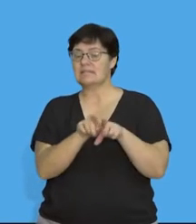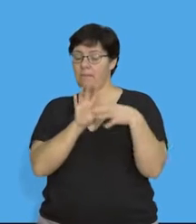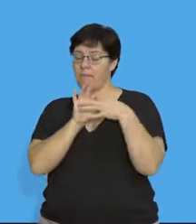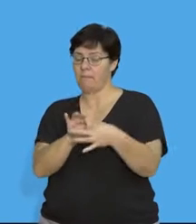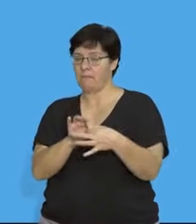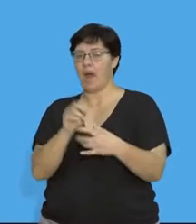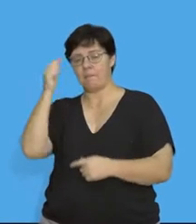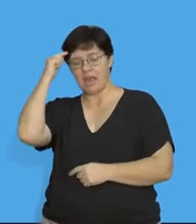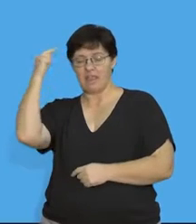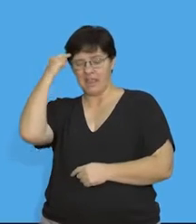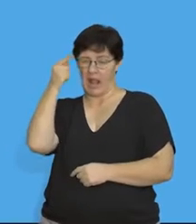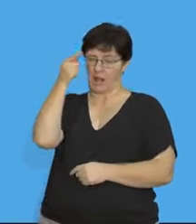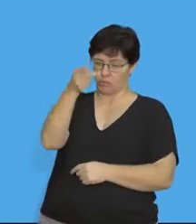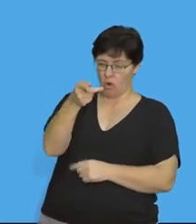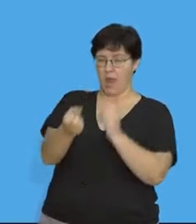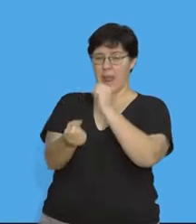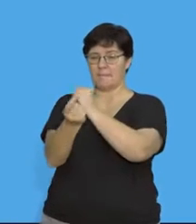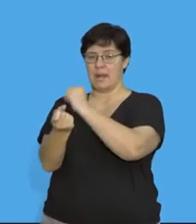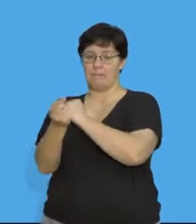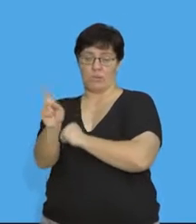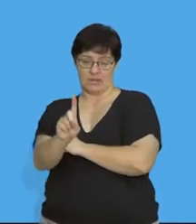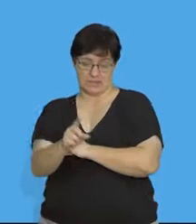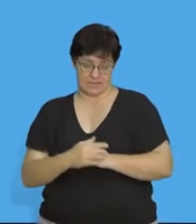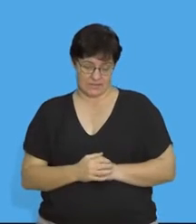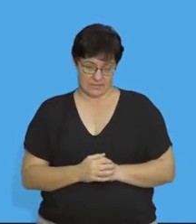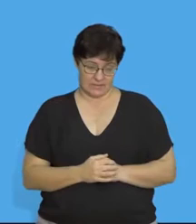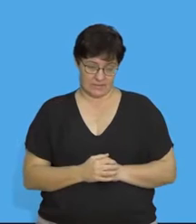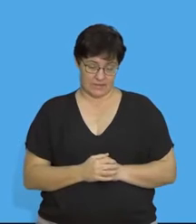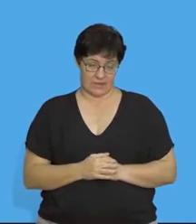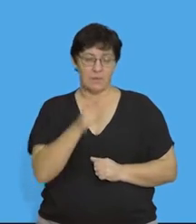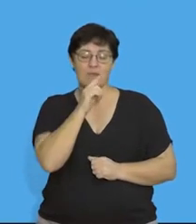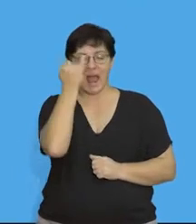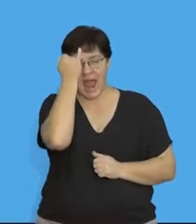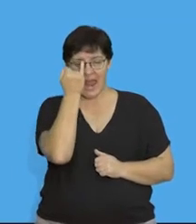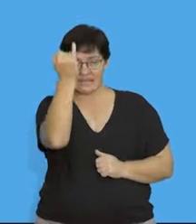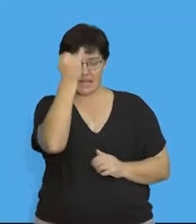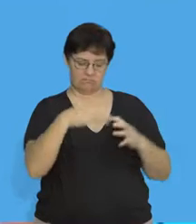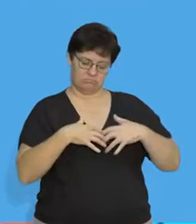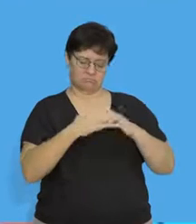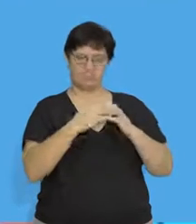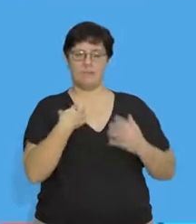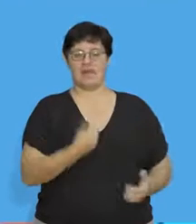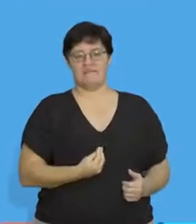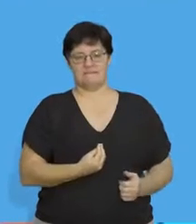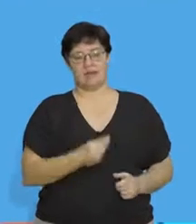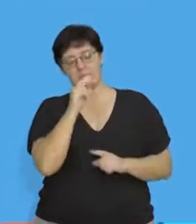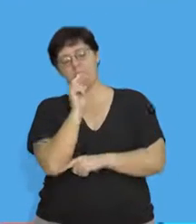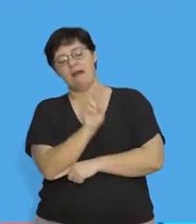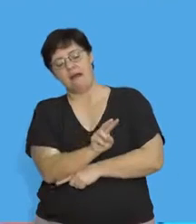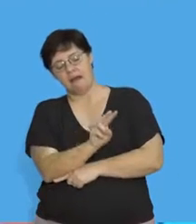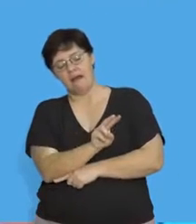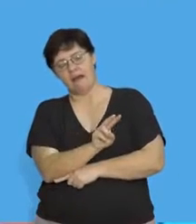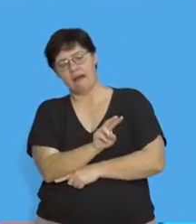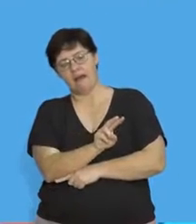the hypothesis. And a hypothesis is an idea that we've got from our observations